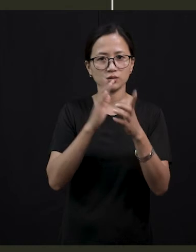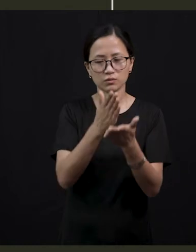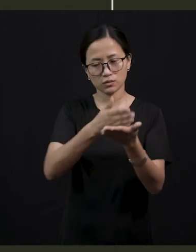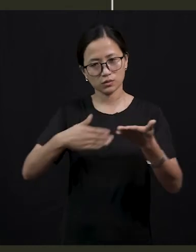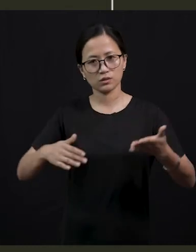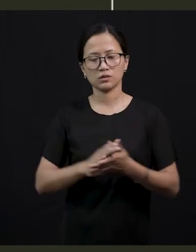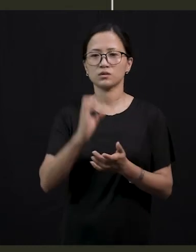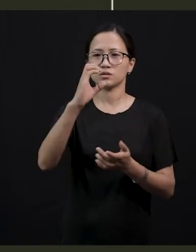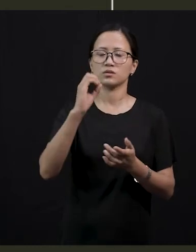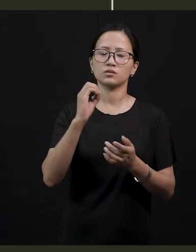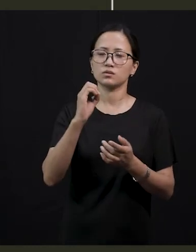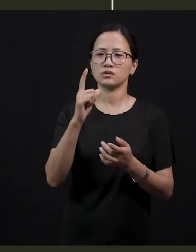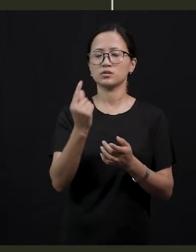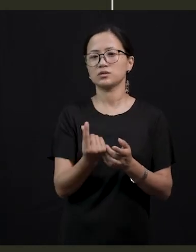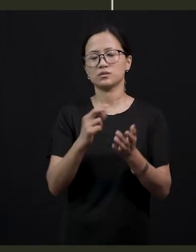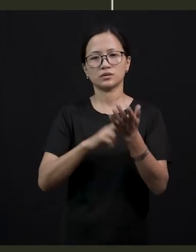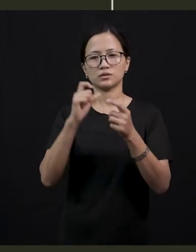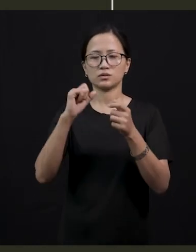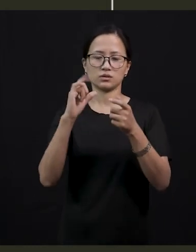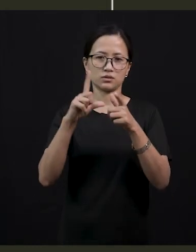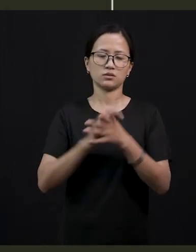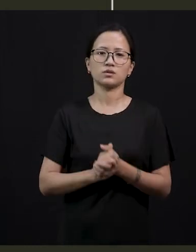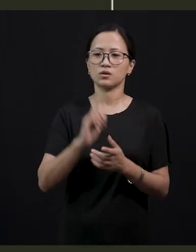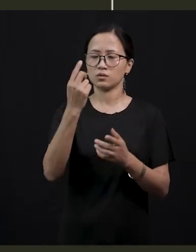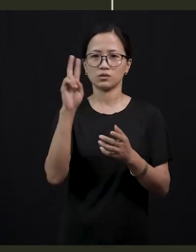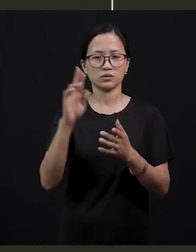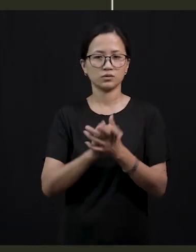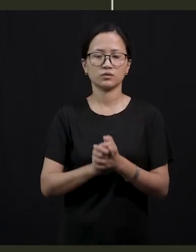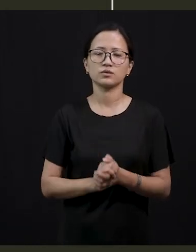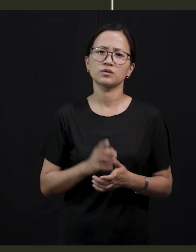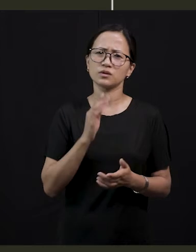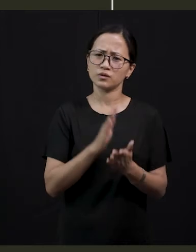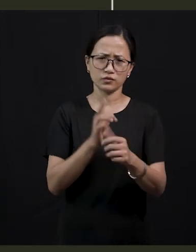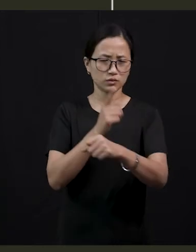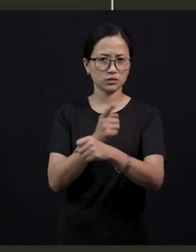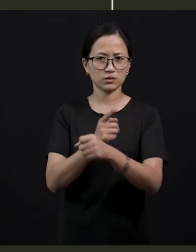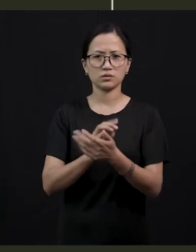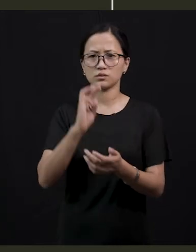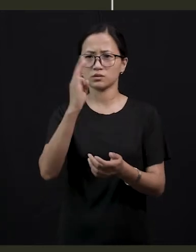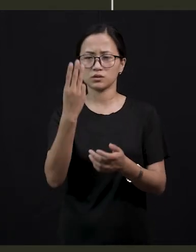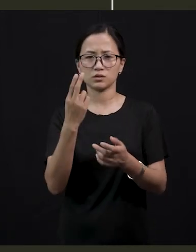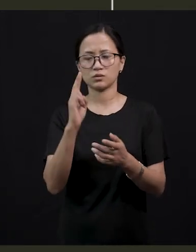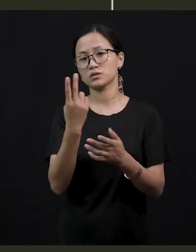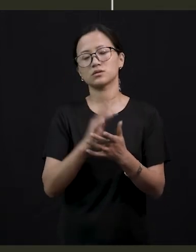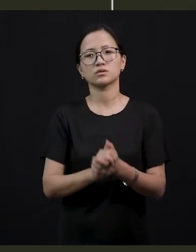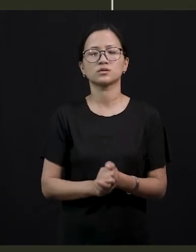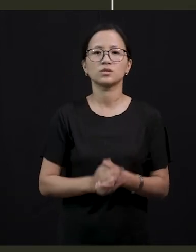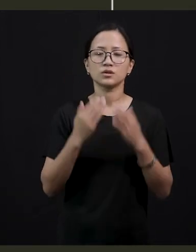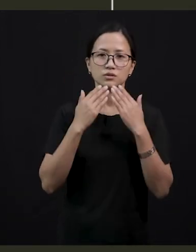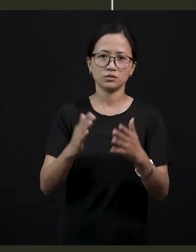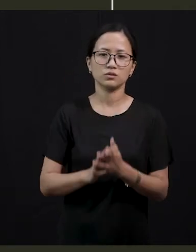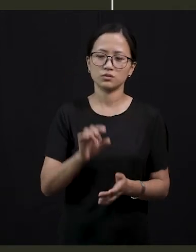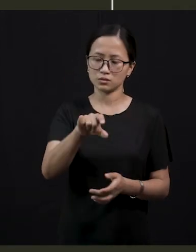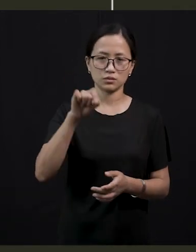in the council. Then 1/12 by the secondary school teachers. So if you are a teacher from a secondary school, you get that